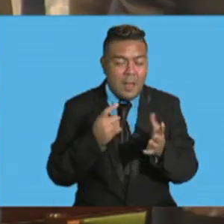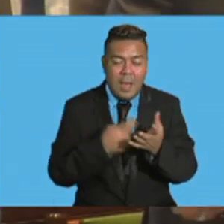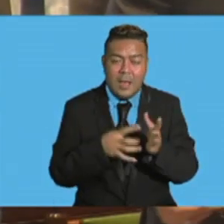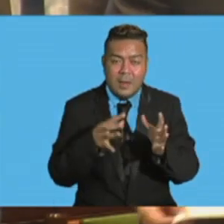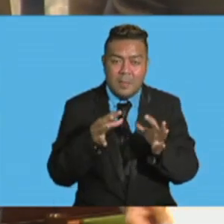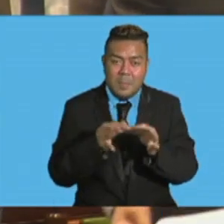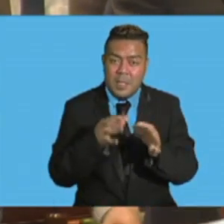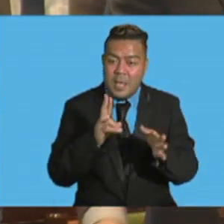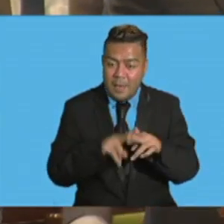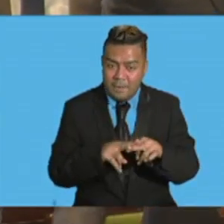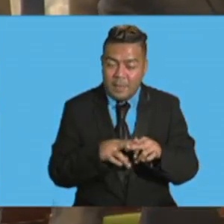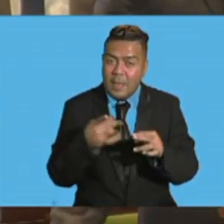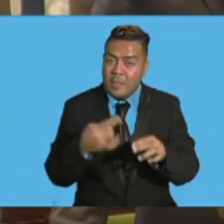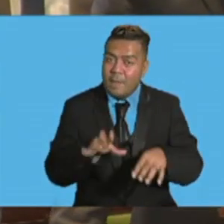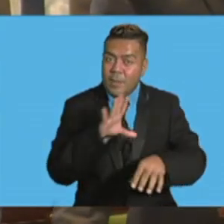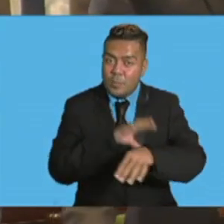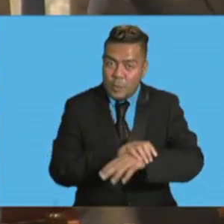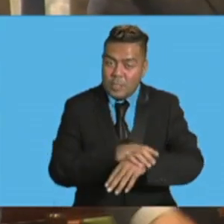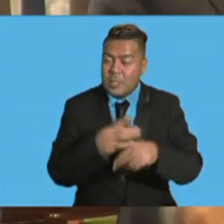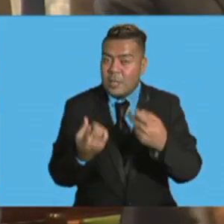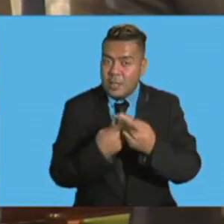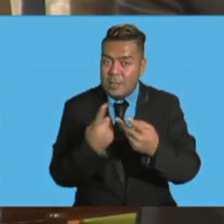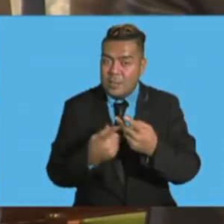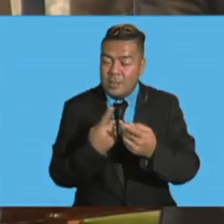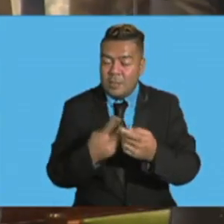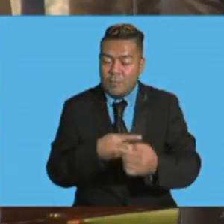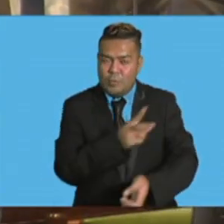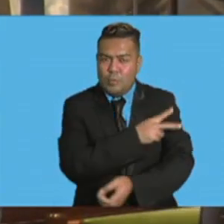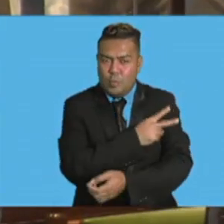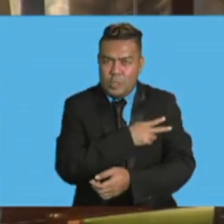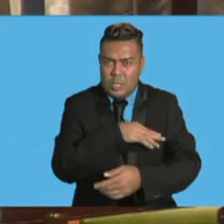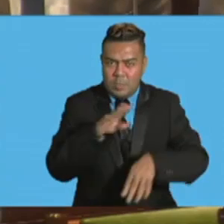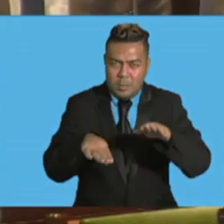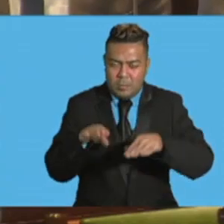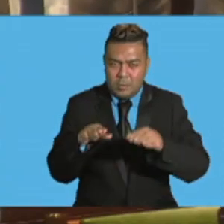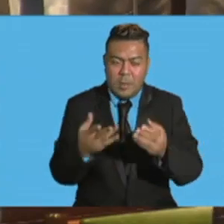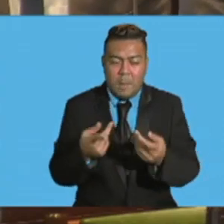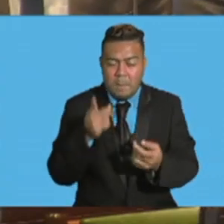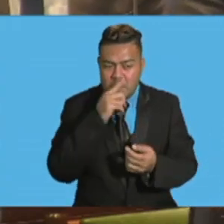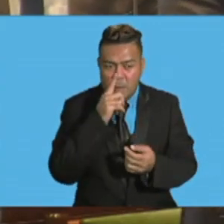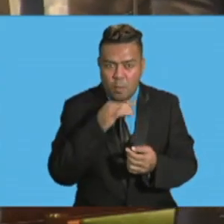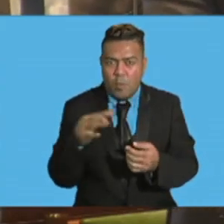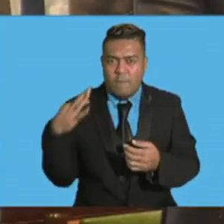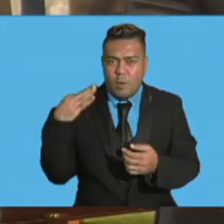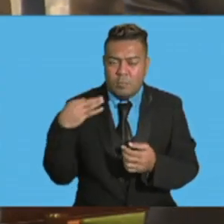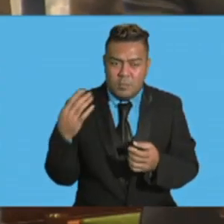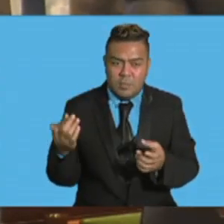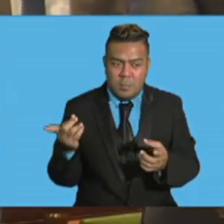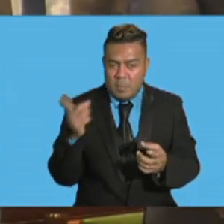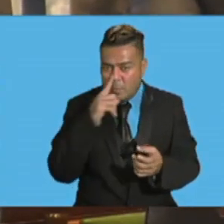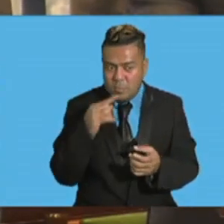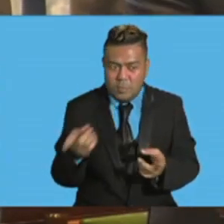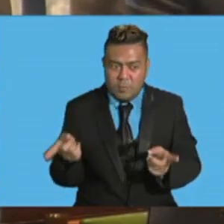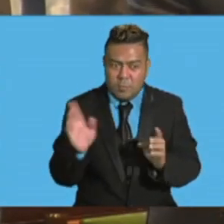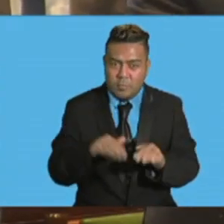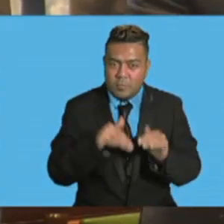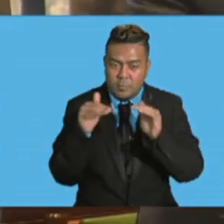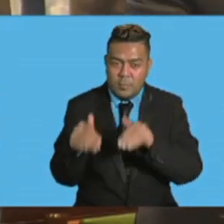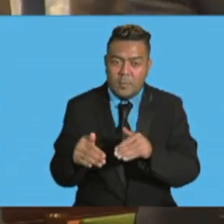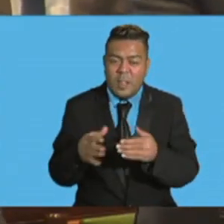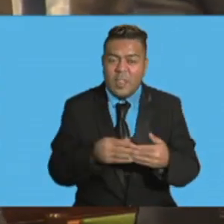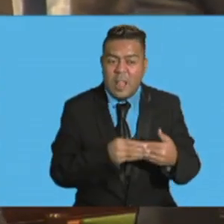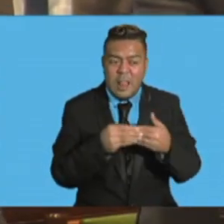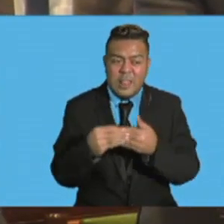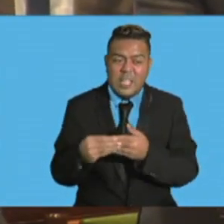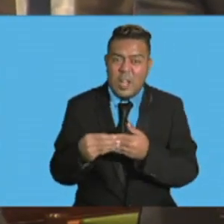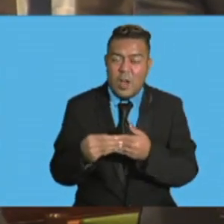officers from the police force, those ensuring security and stability. If those of you were privileged to be there, unfortunately the Honourable Leader of Opposition